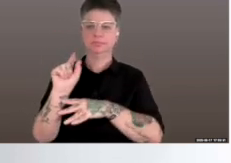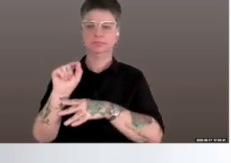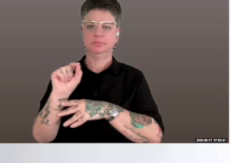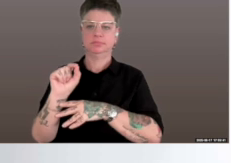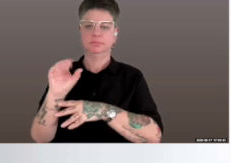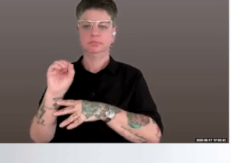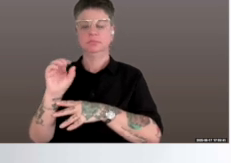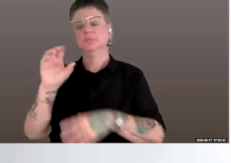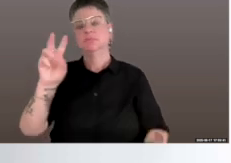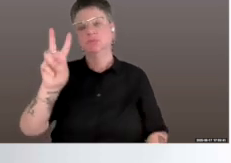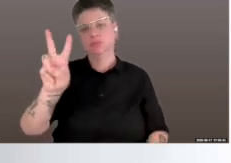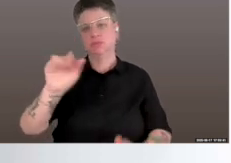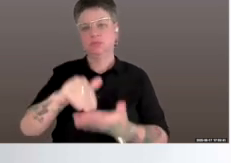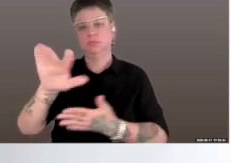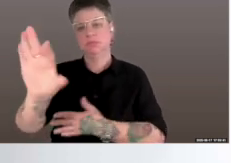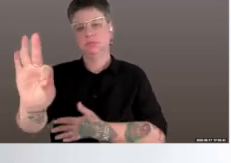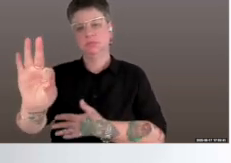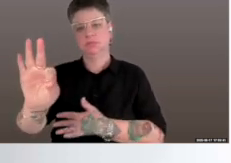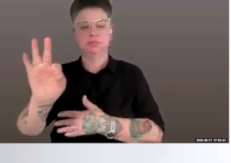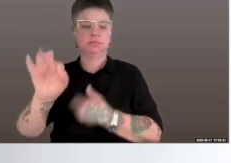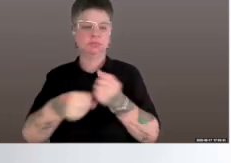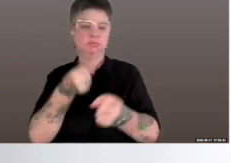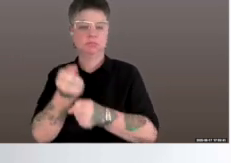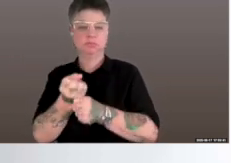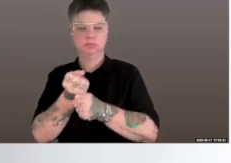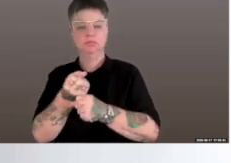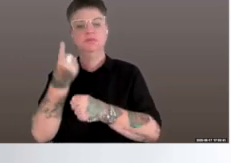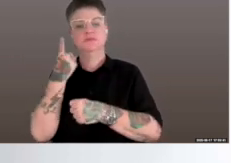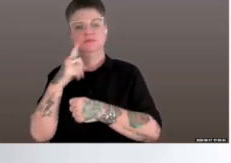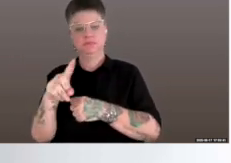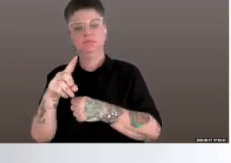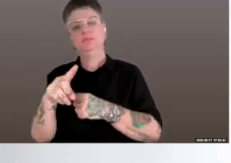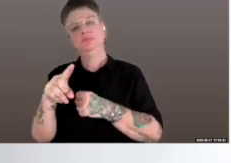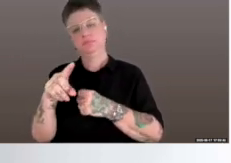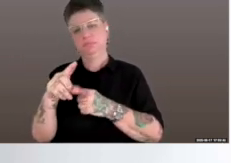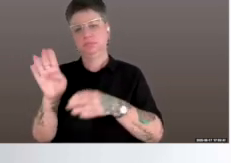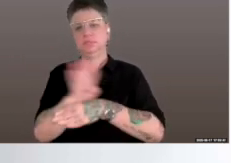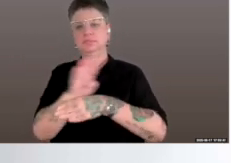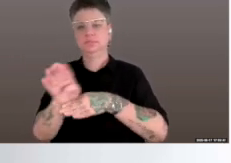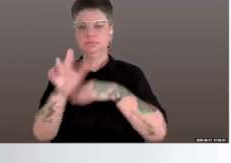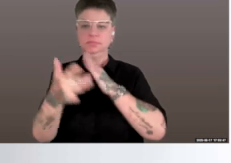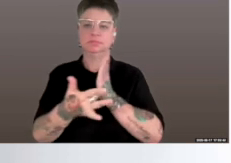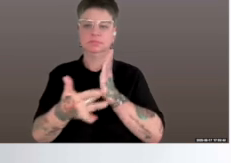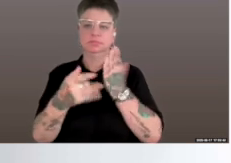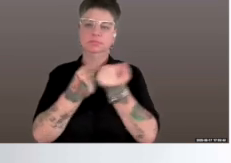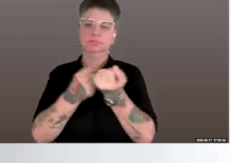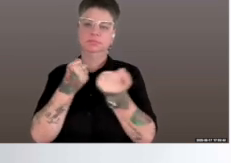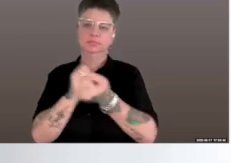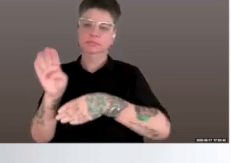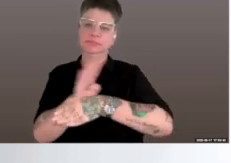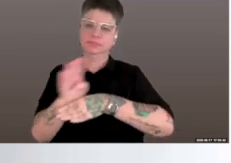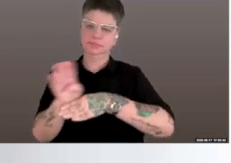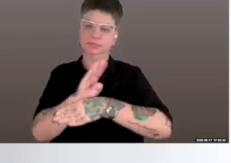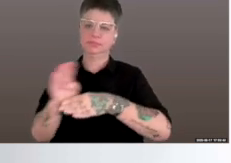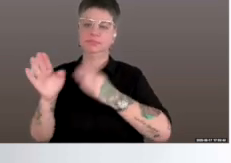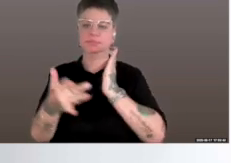provided $175 million in funding, resulting in 12 new projects, 8 of which have been executed.